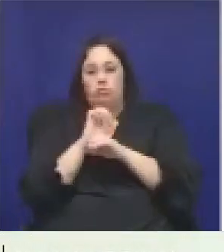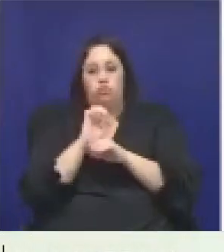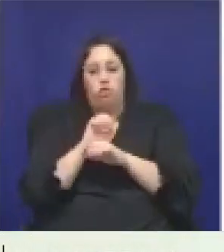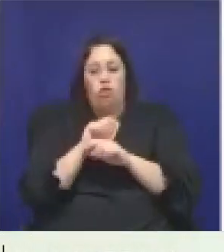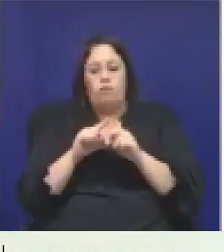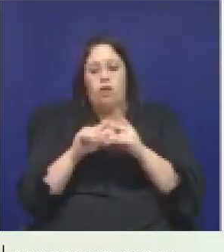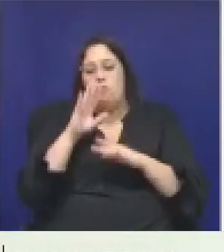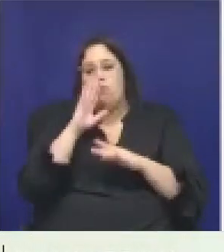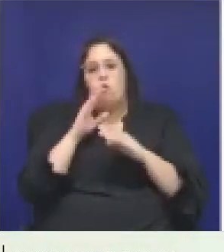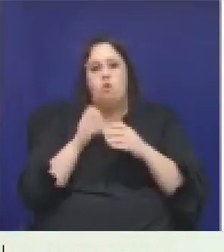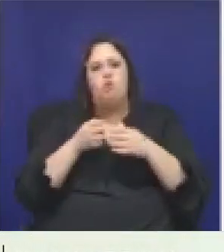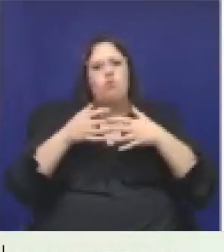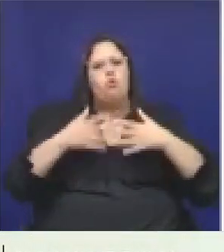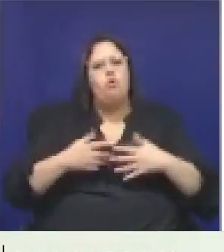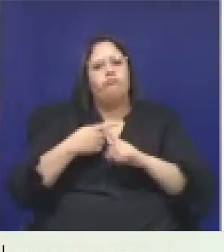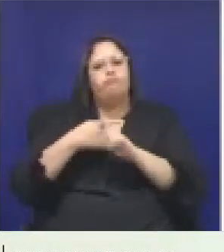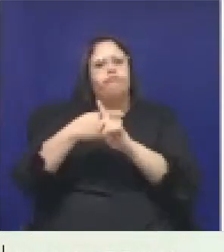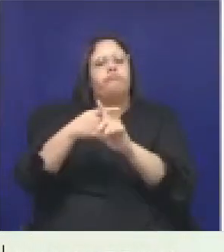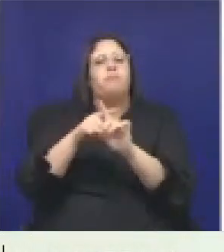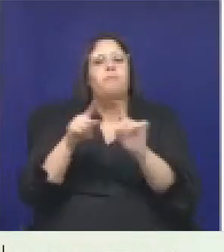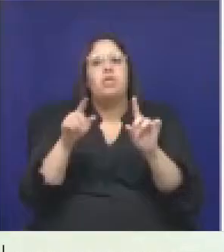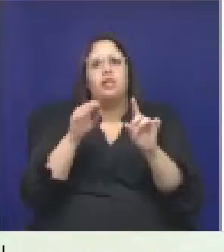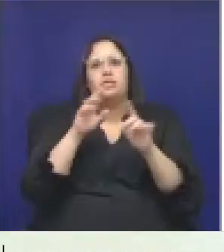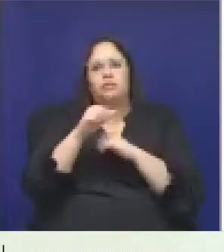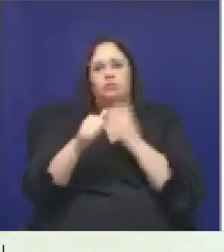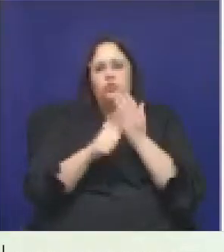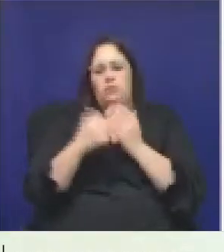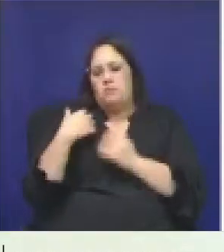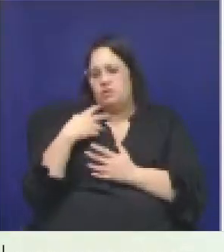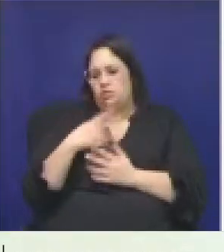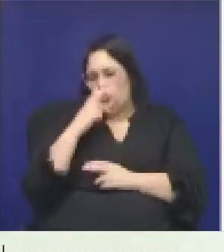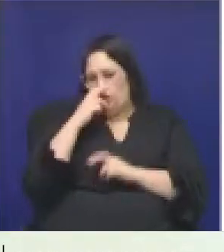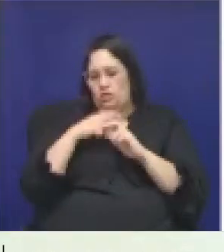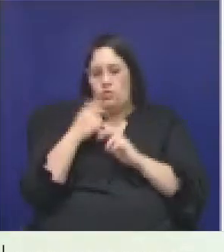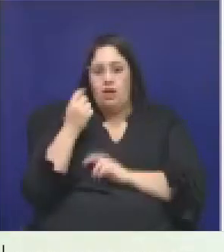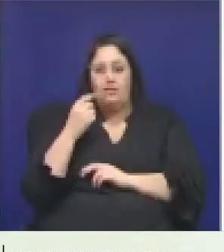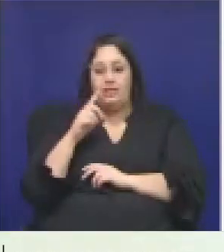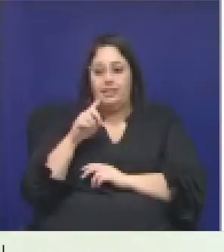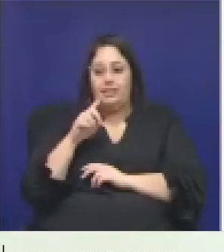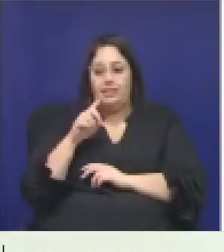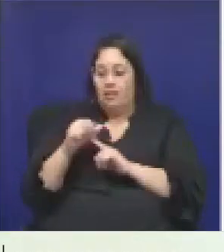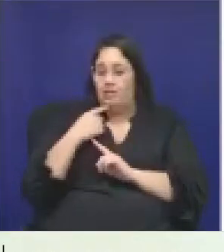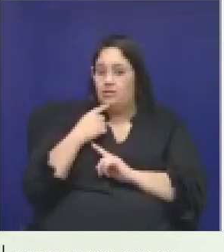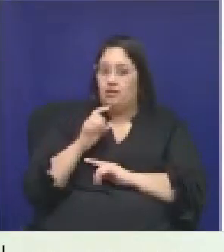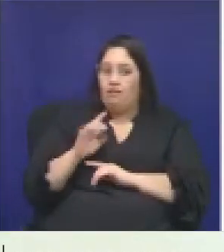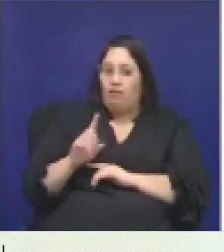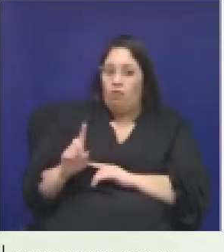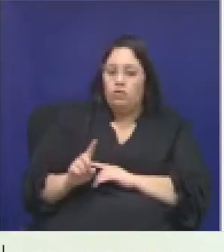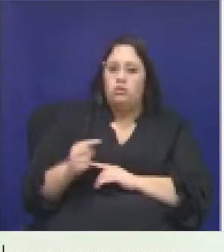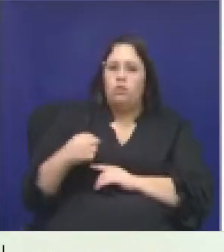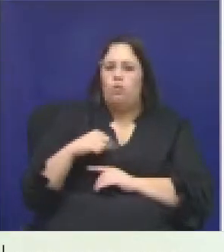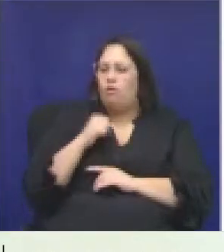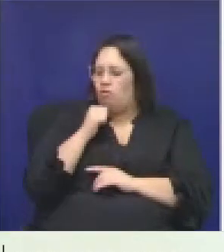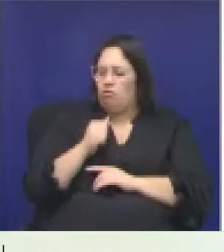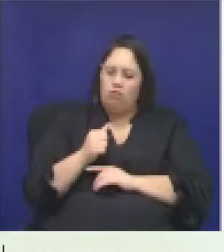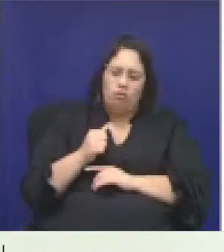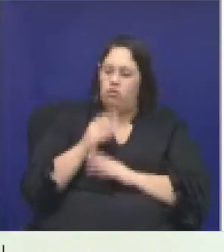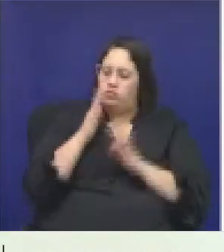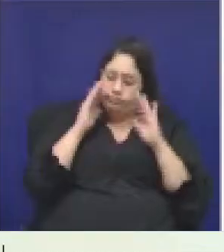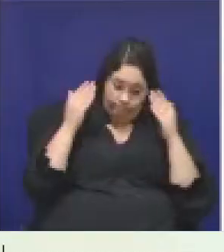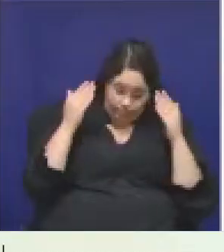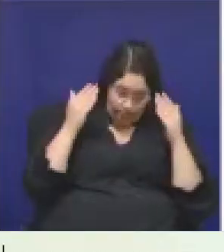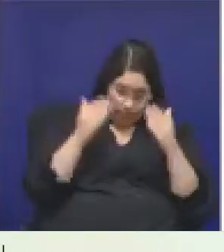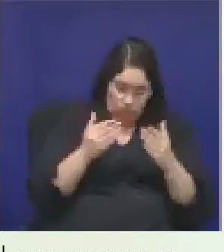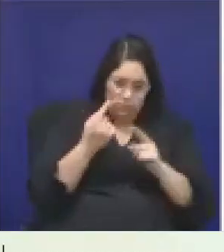more prosperity. Deputy Minister, I think you need to understand what the DA is saying is we are not narrowly focused